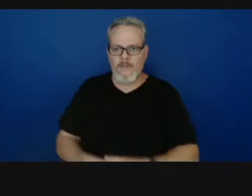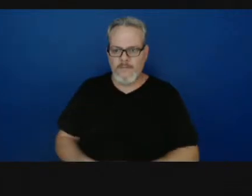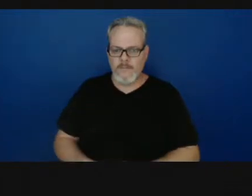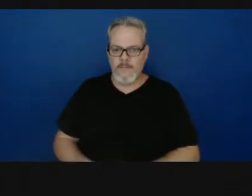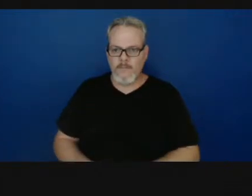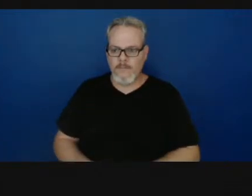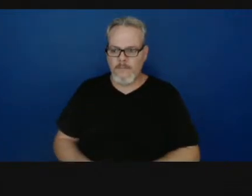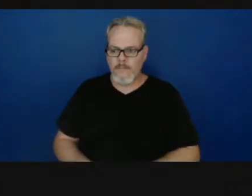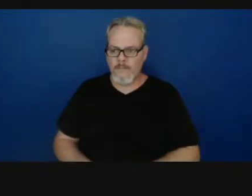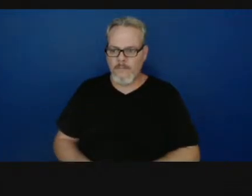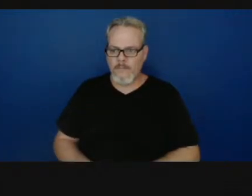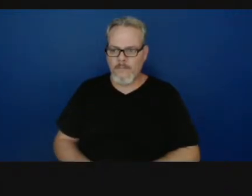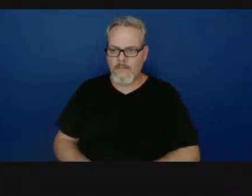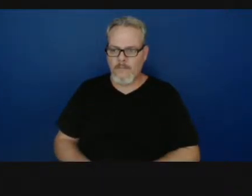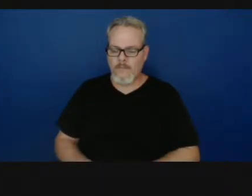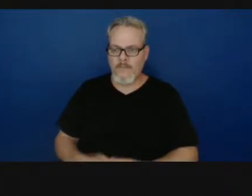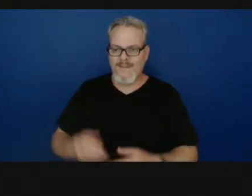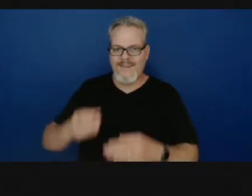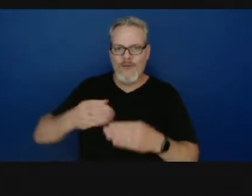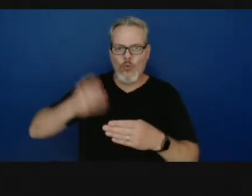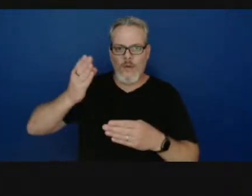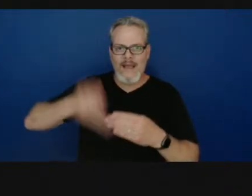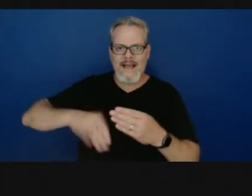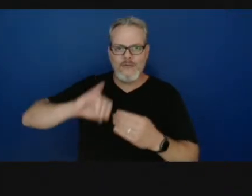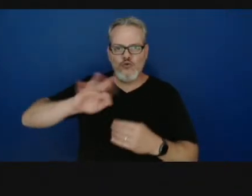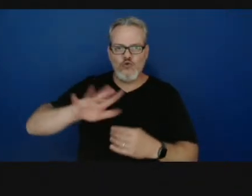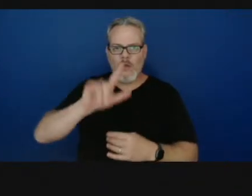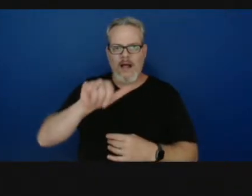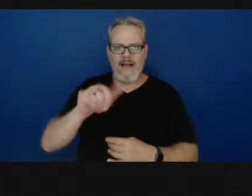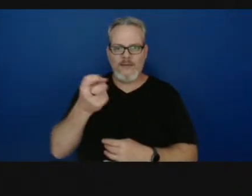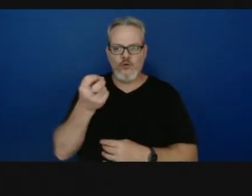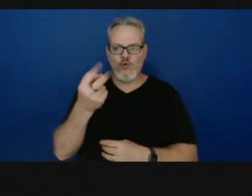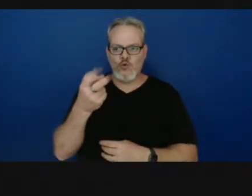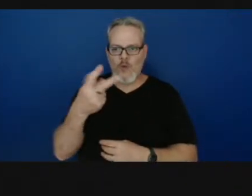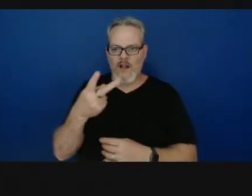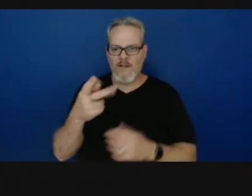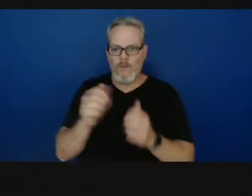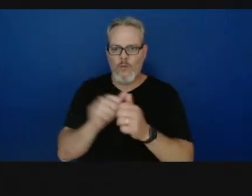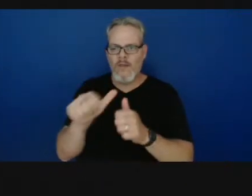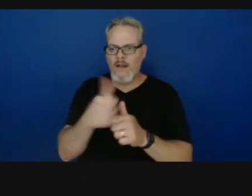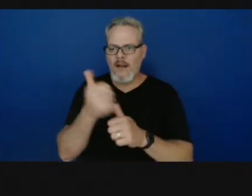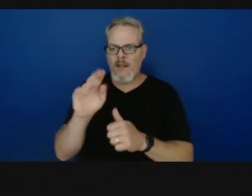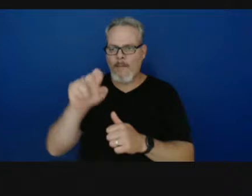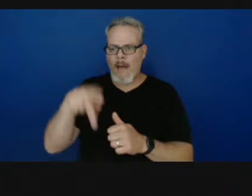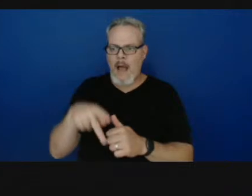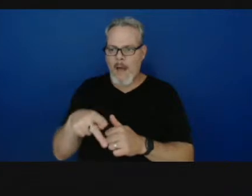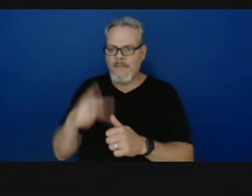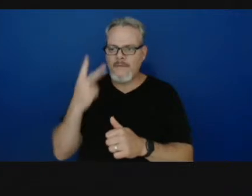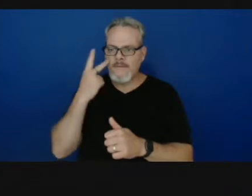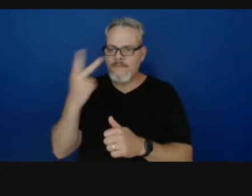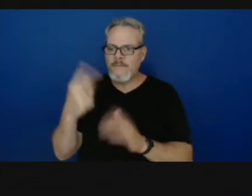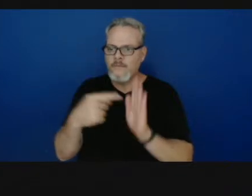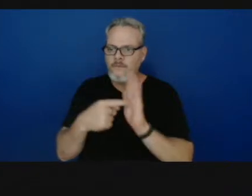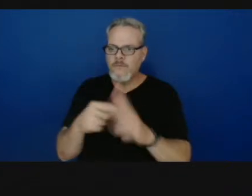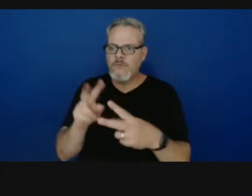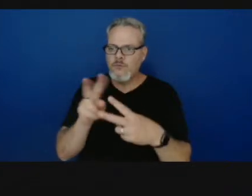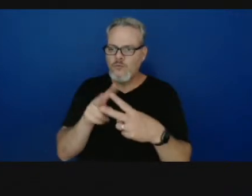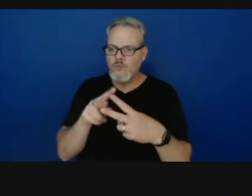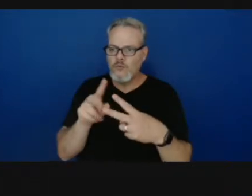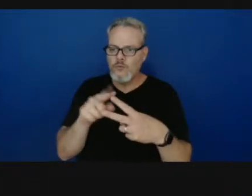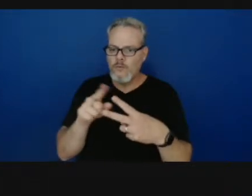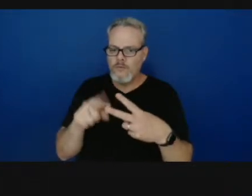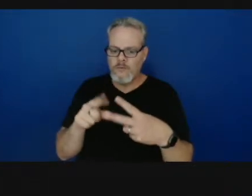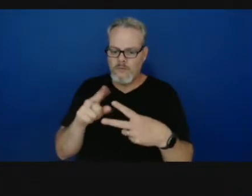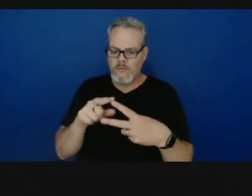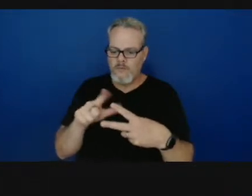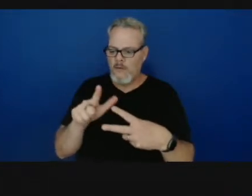We end July 12th with another look at the thermal map produced by the USGS. This one shows two different things. One is the lava flow that